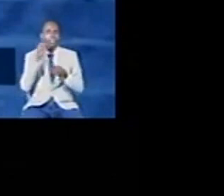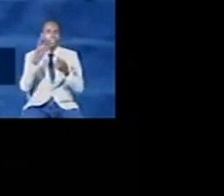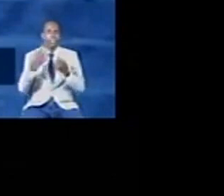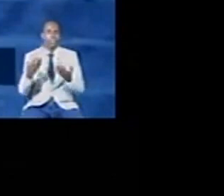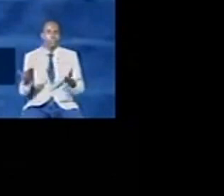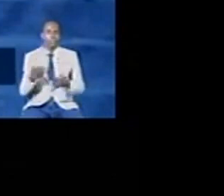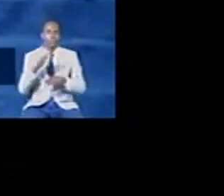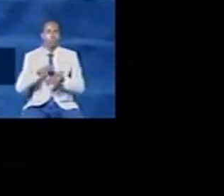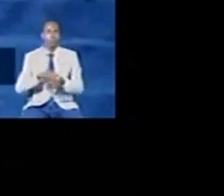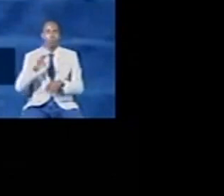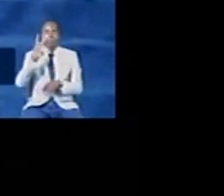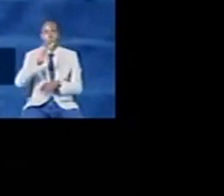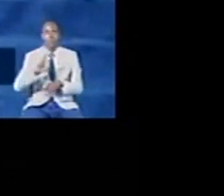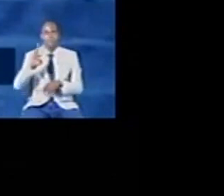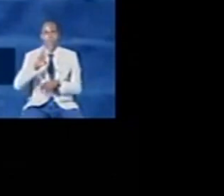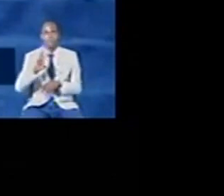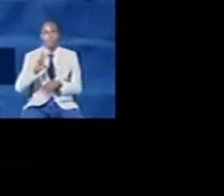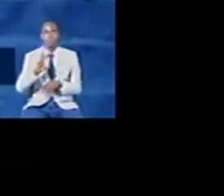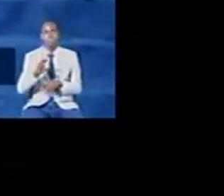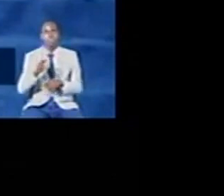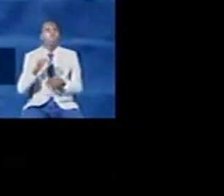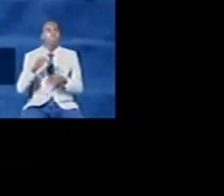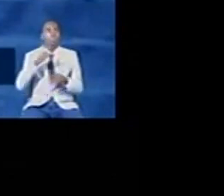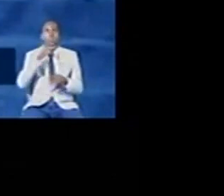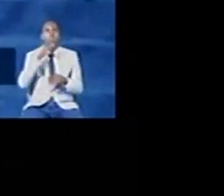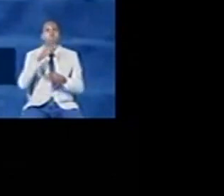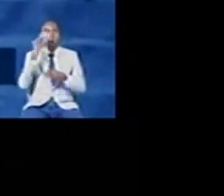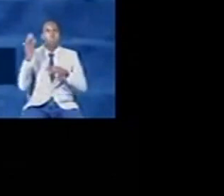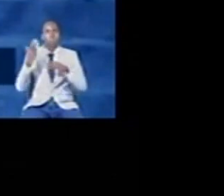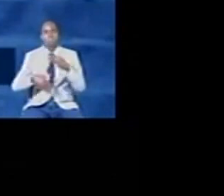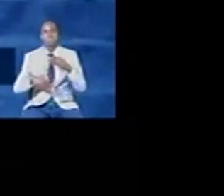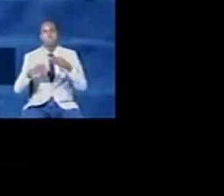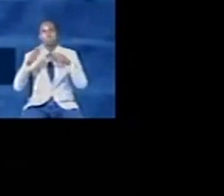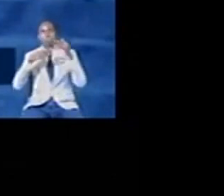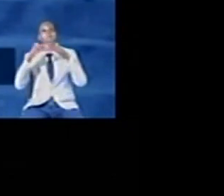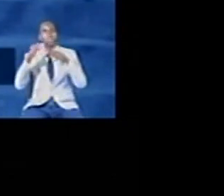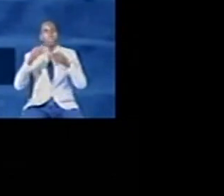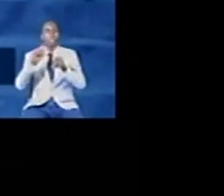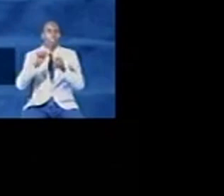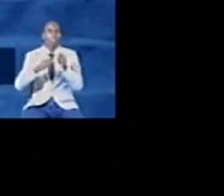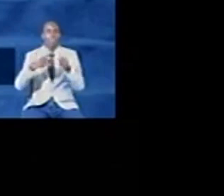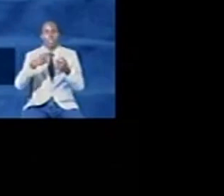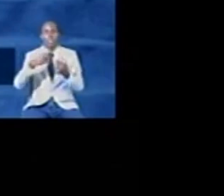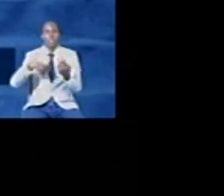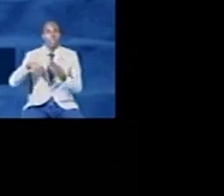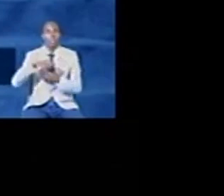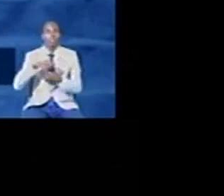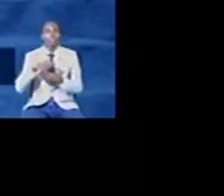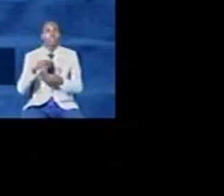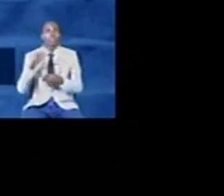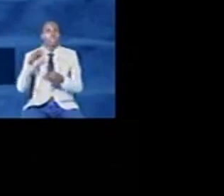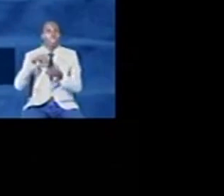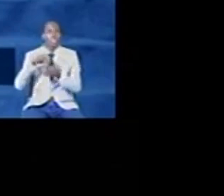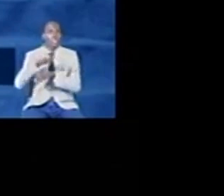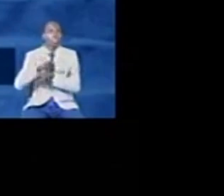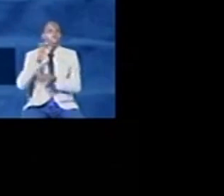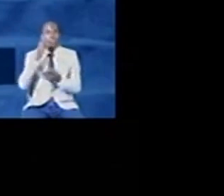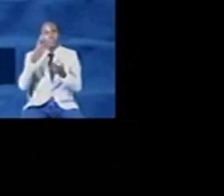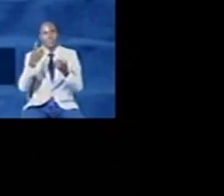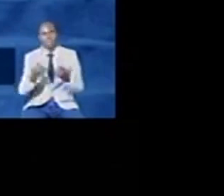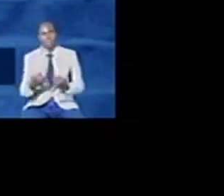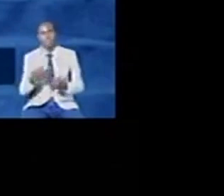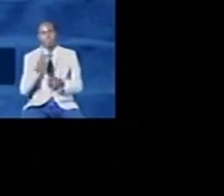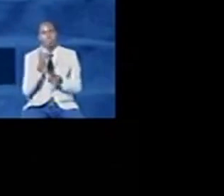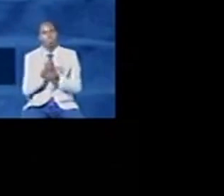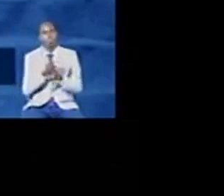I came, they were still building this place. And in the evening, I entered this auditorium, and I was moving around, and I was